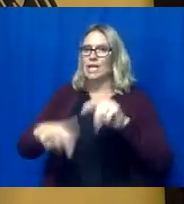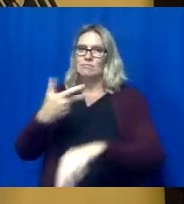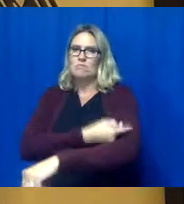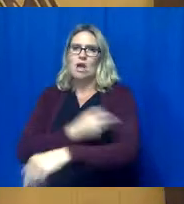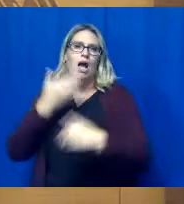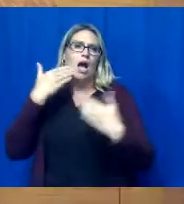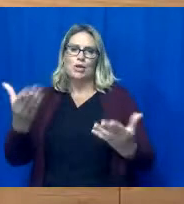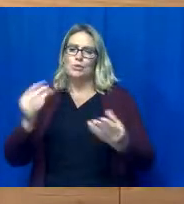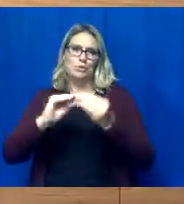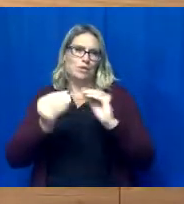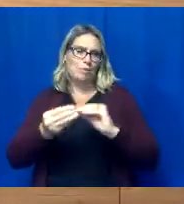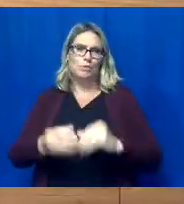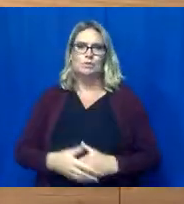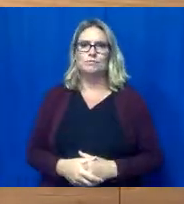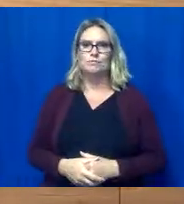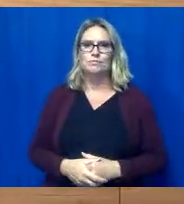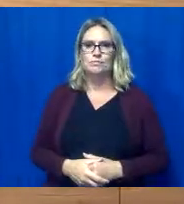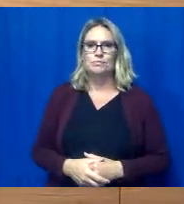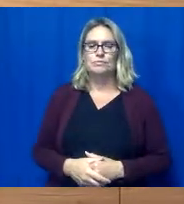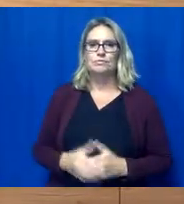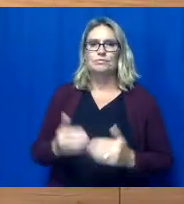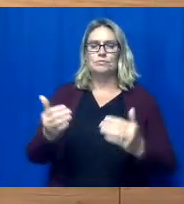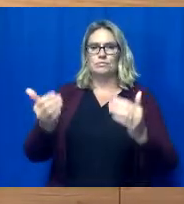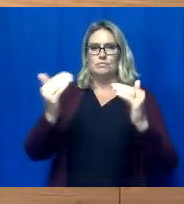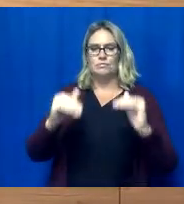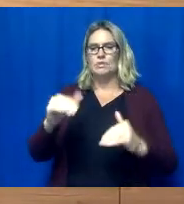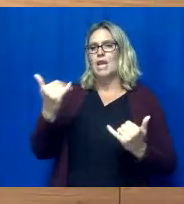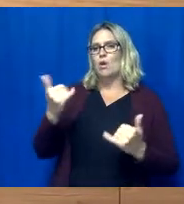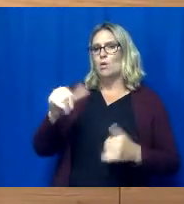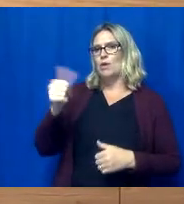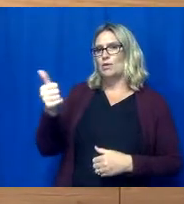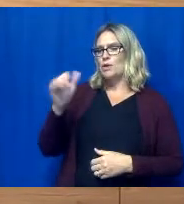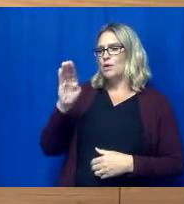I'm going now to Sarah Seeley, Brunswick News.